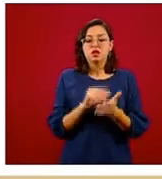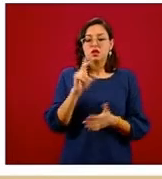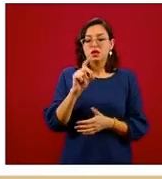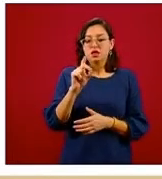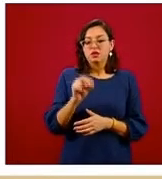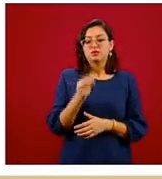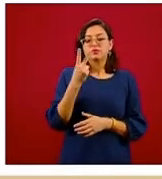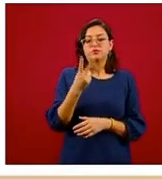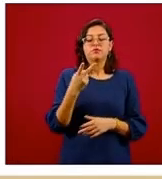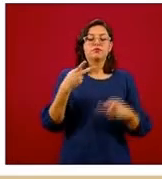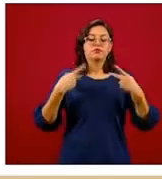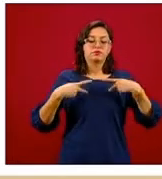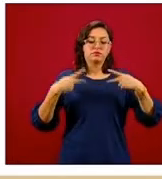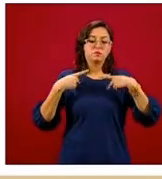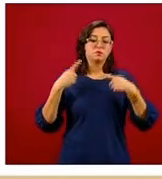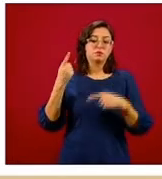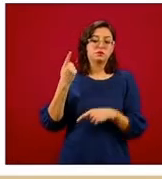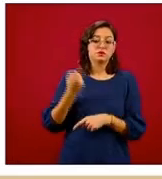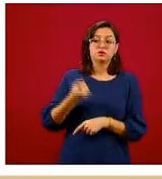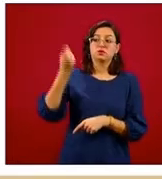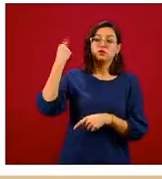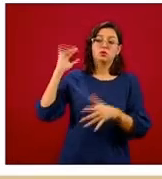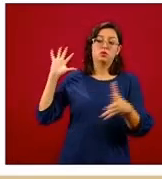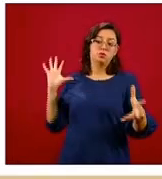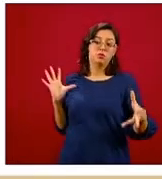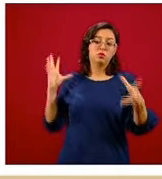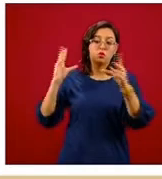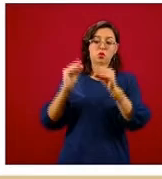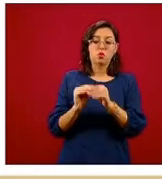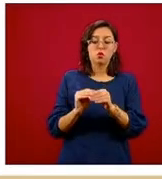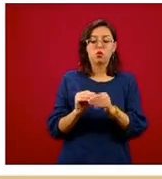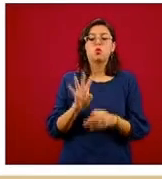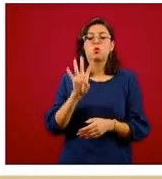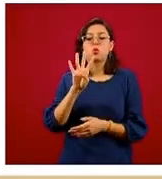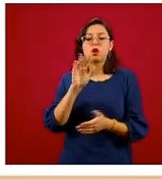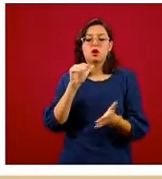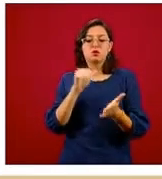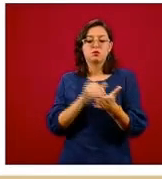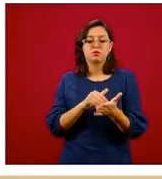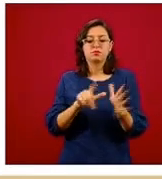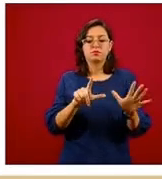of 45,032 people that during all this time were confirmed,